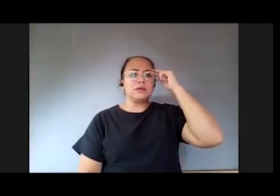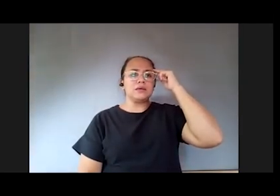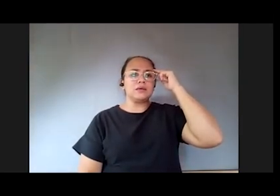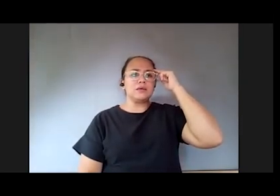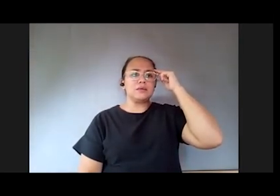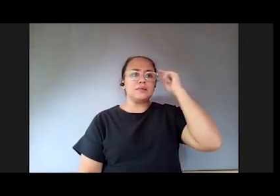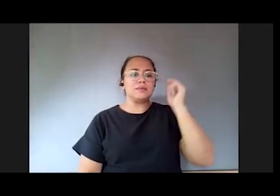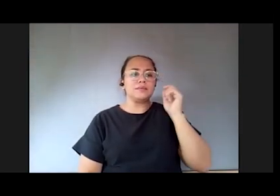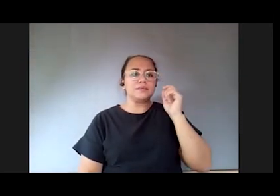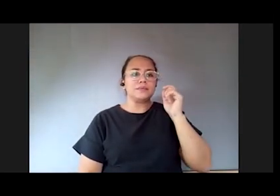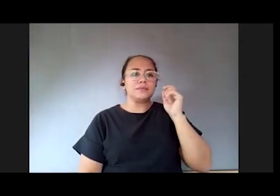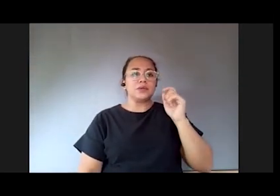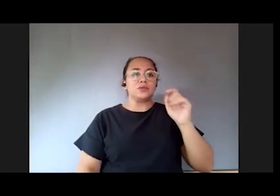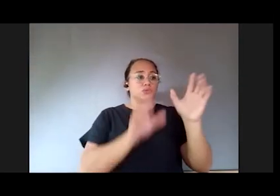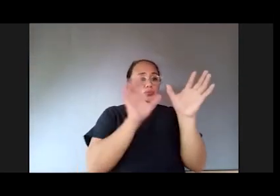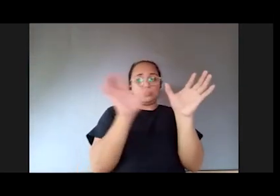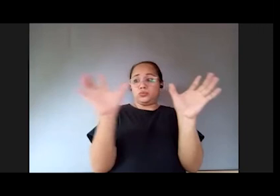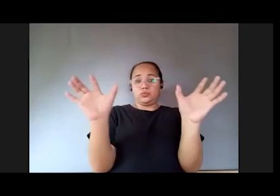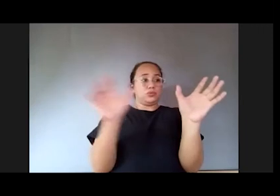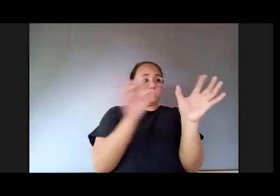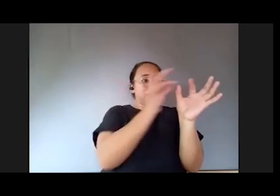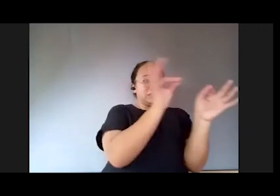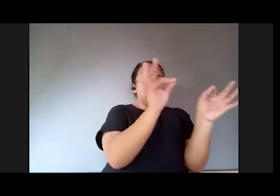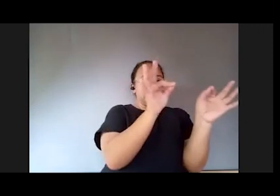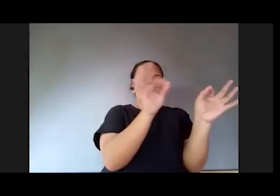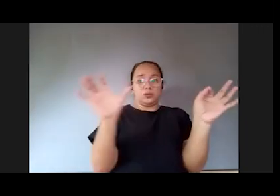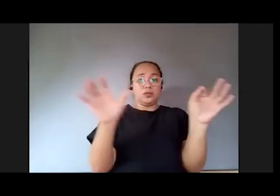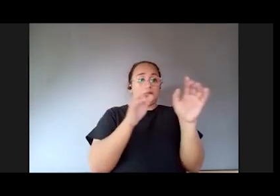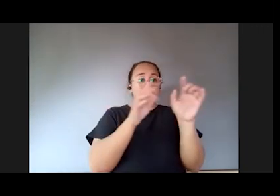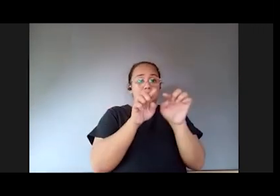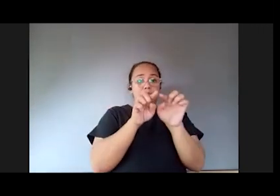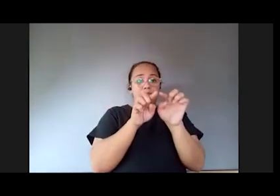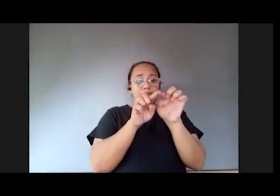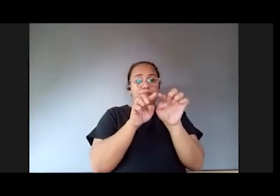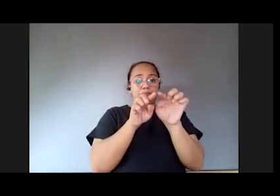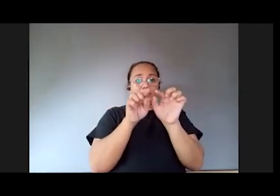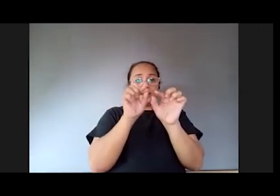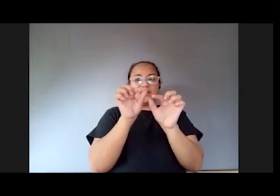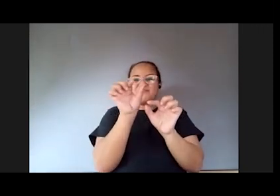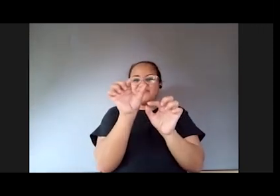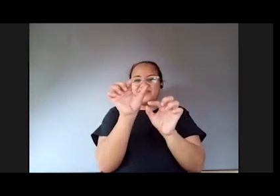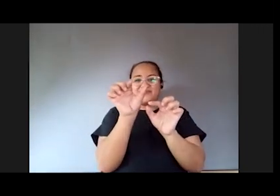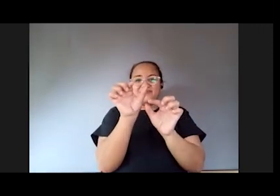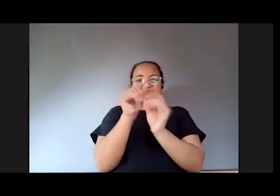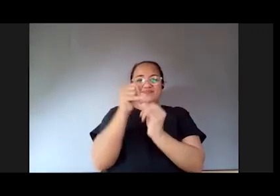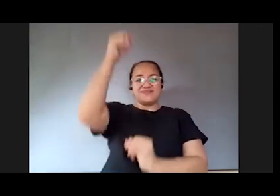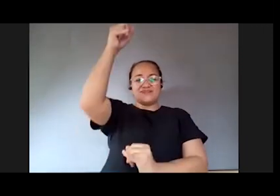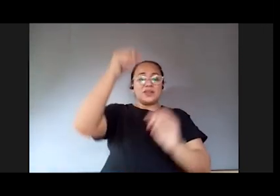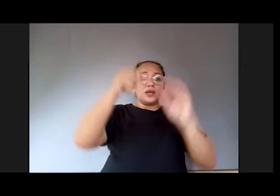the two sentences, boys two, after two, then you should have a thick line